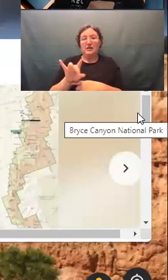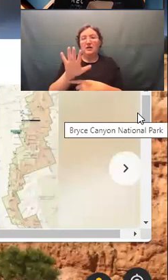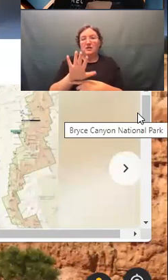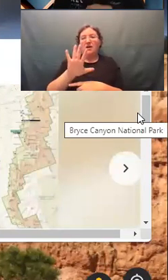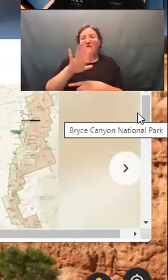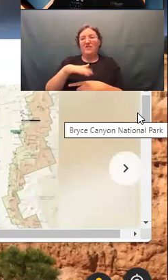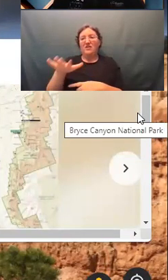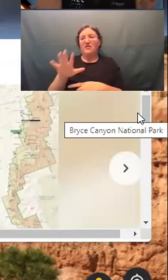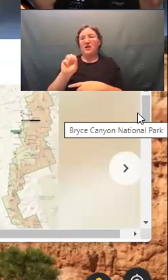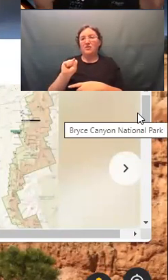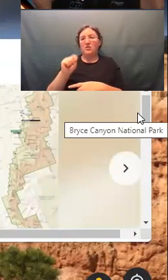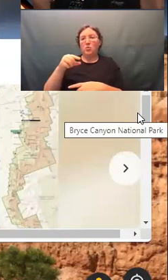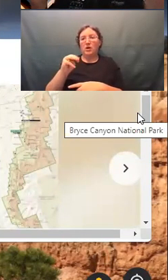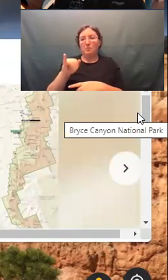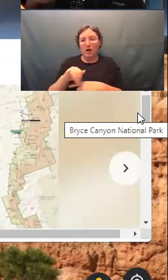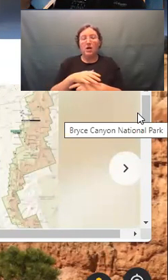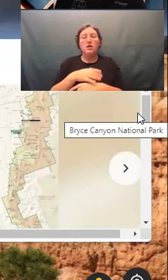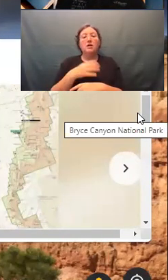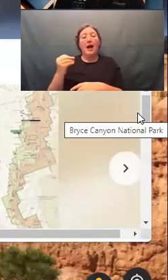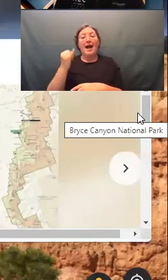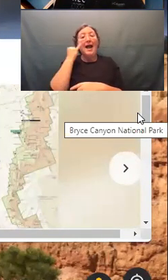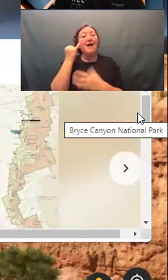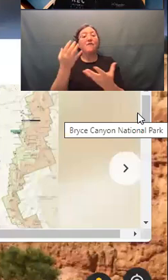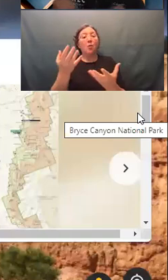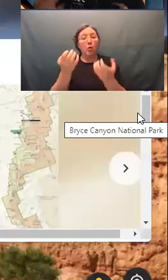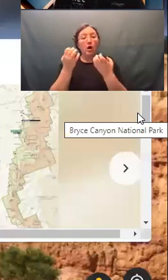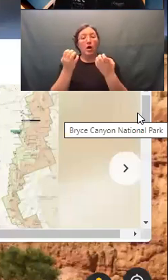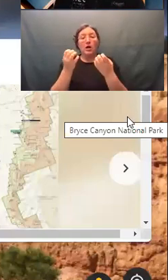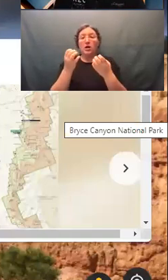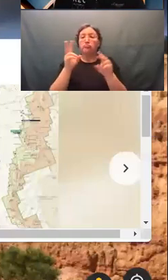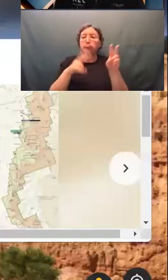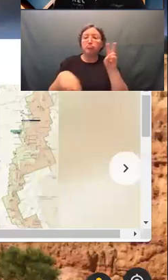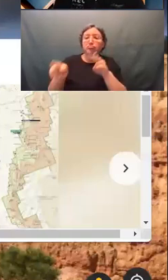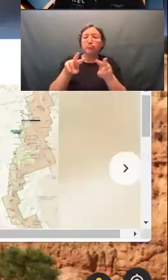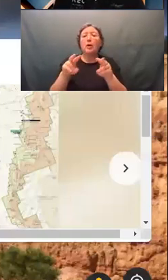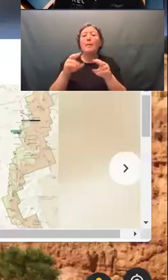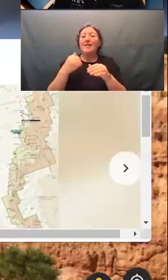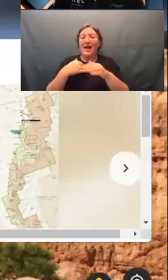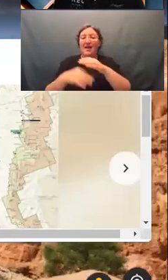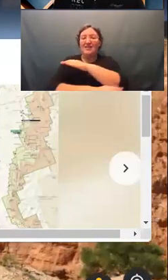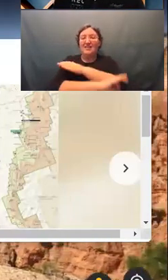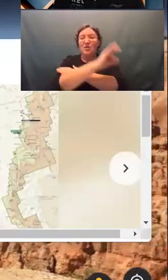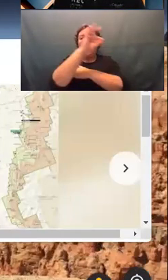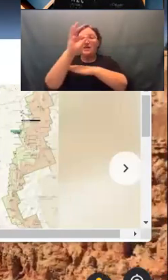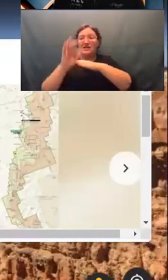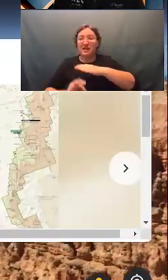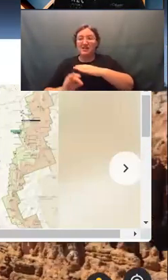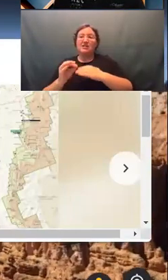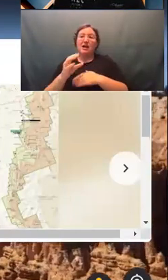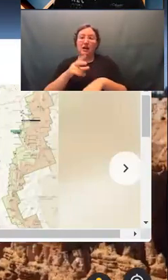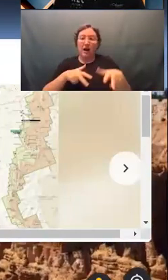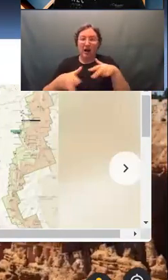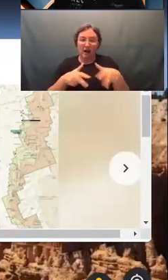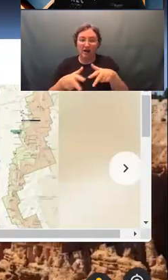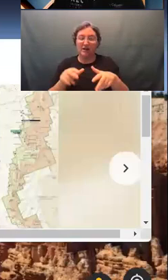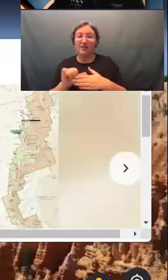square miles. And if you want to get a nice scenic view, you can take the sunrise to sunset hike, which is the point that